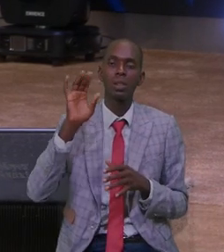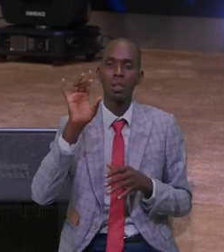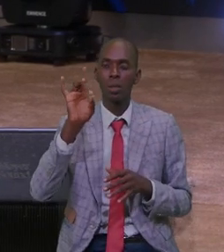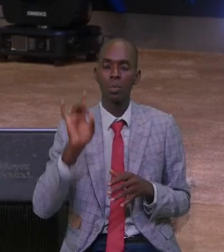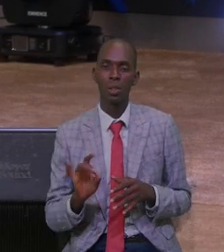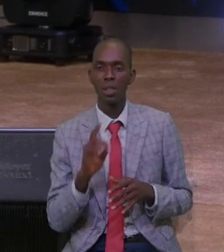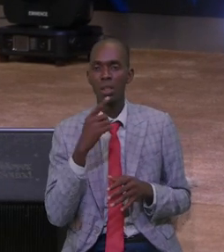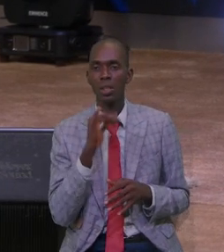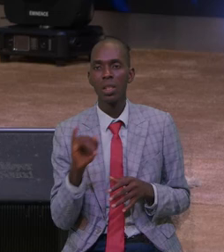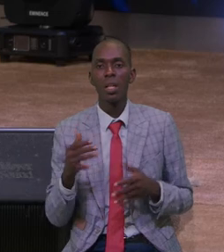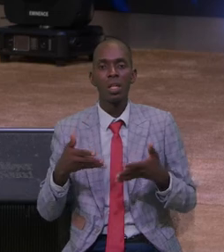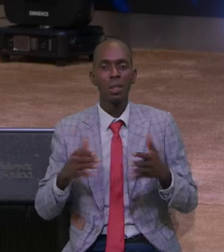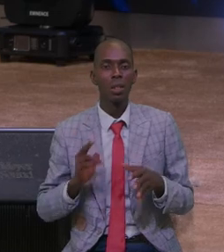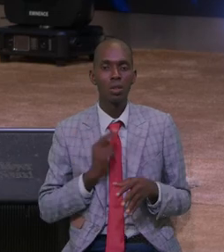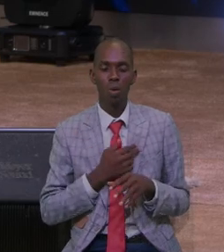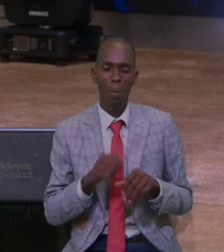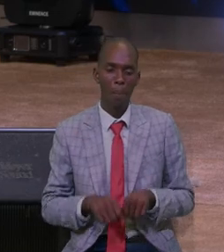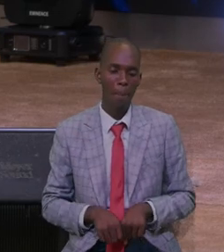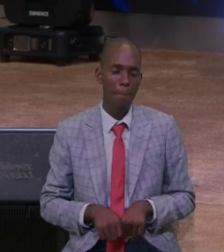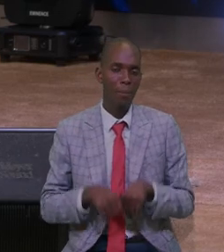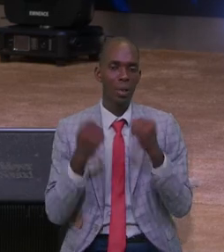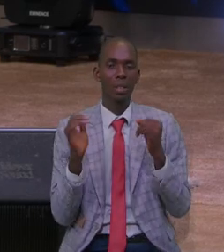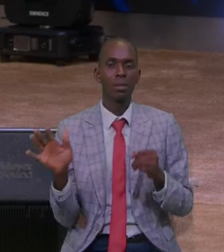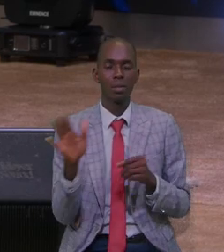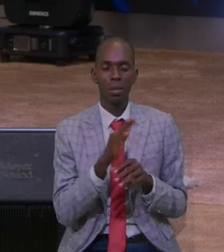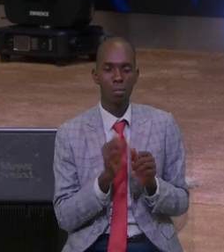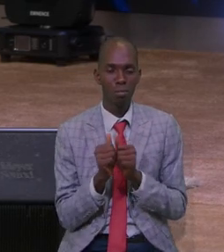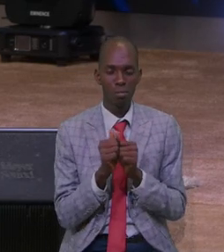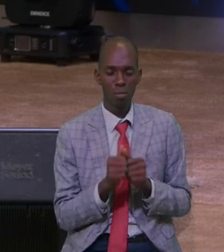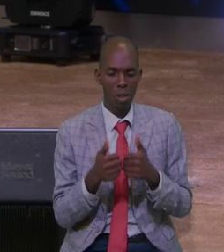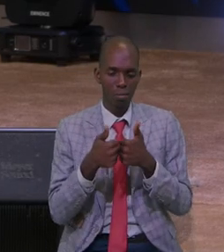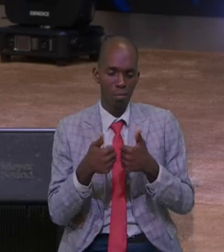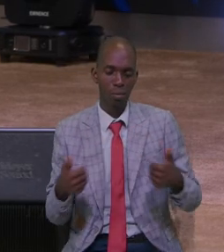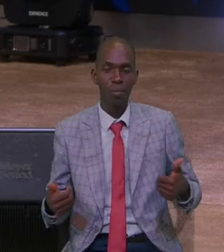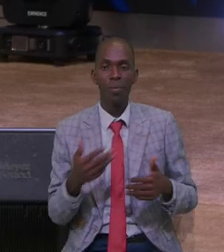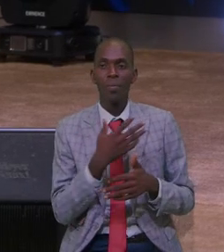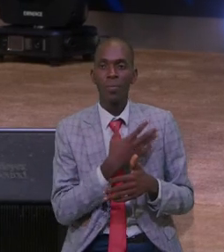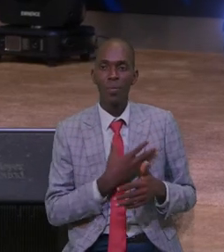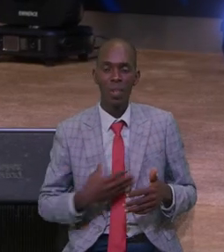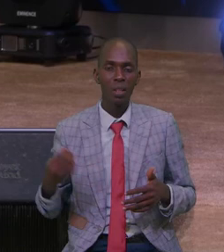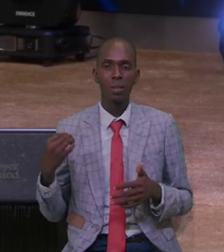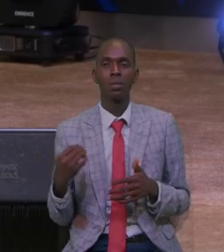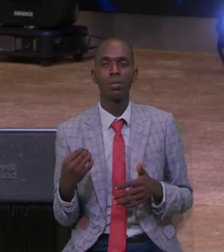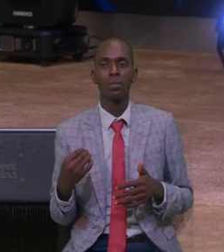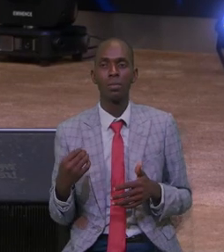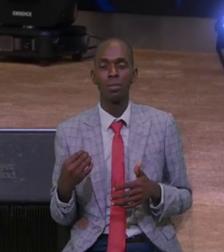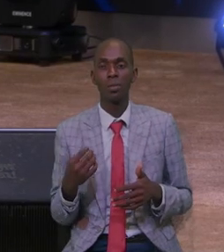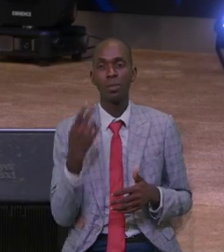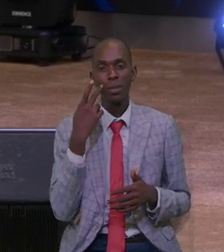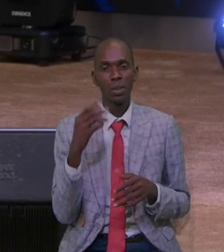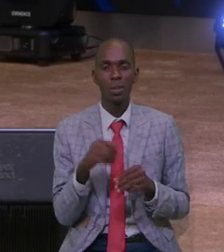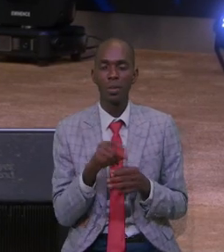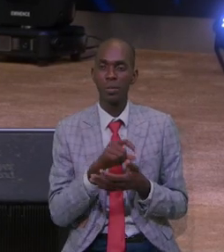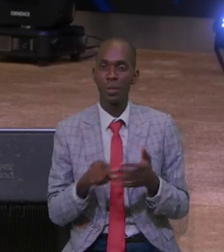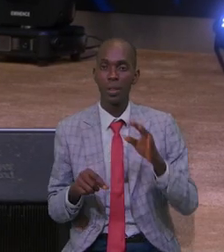us break their bands asunder and cast away their cords from us. In verse 4,